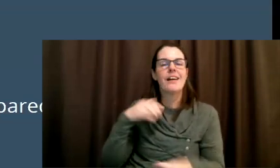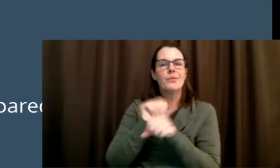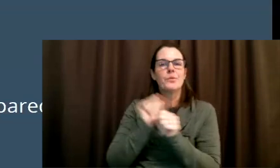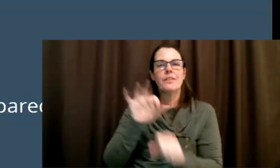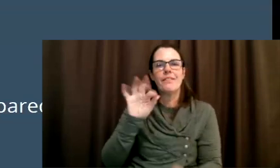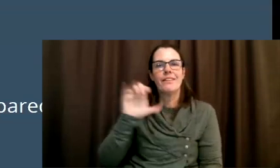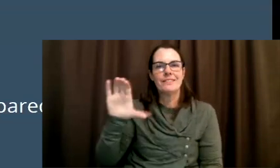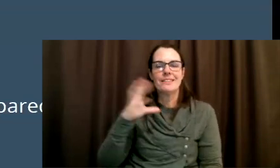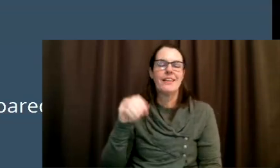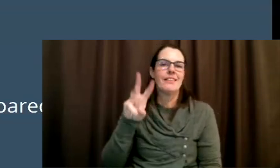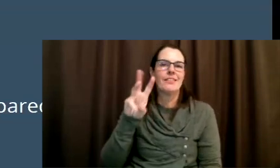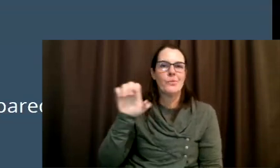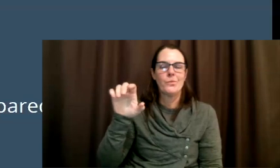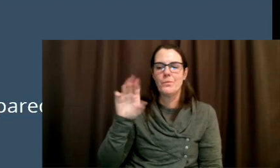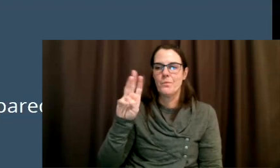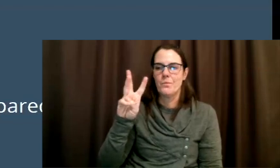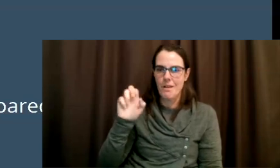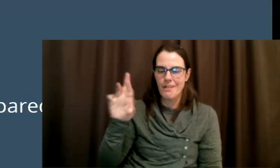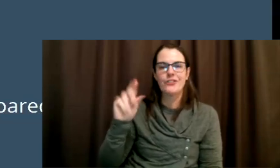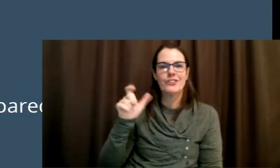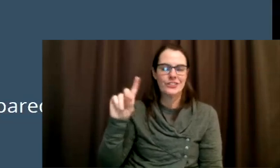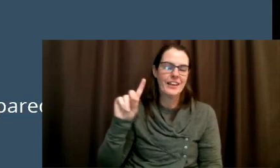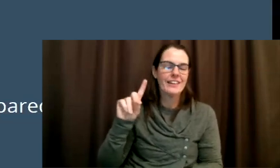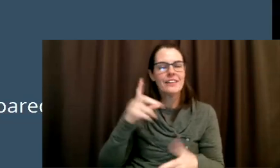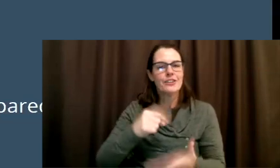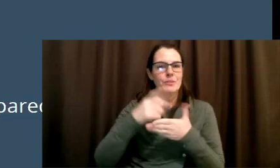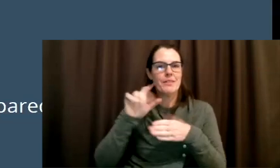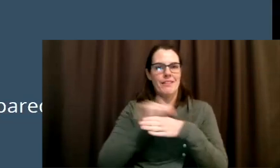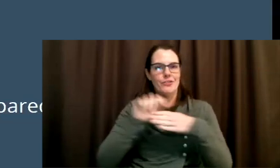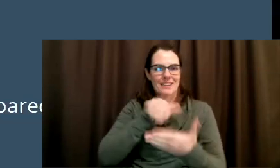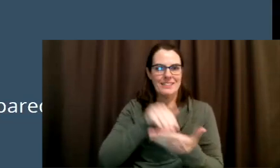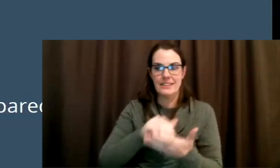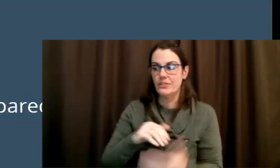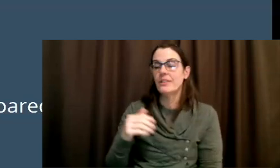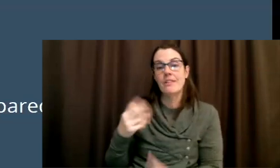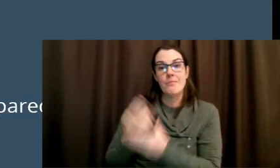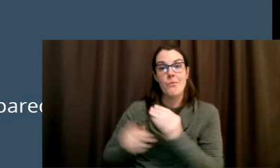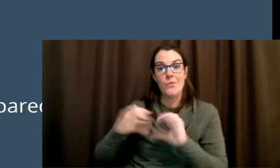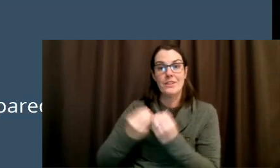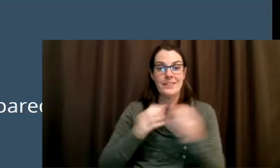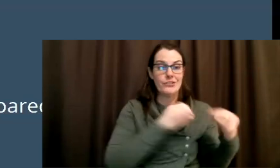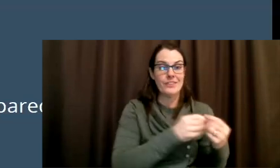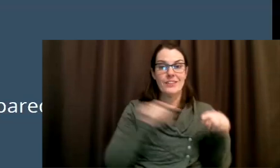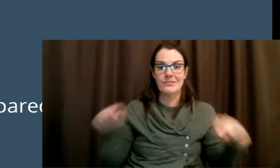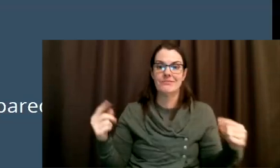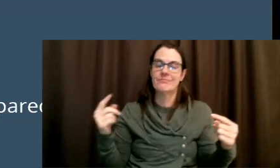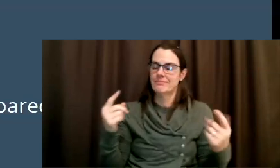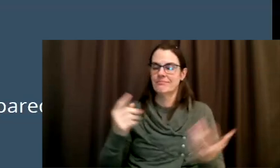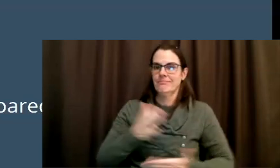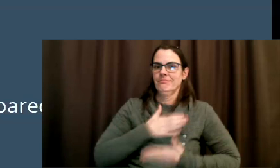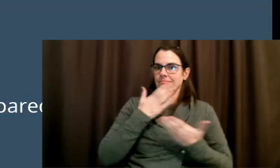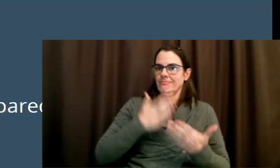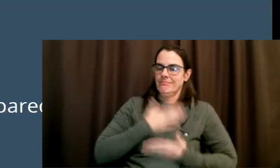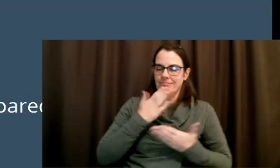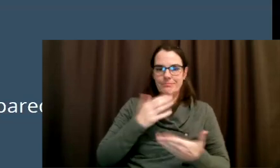Watershed Research and Training Center. And our organizations are really excited to be hosting this webinar and having the opportunity to bring